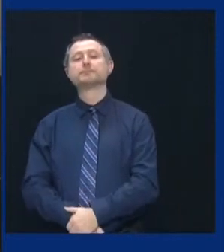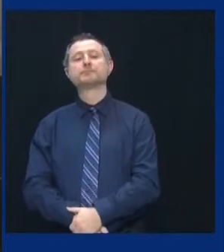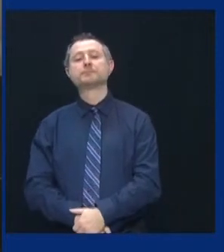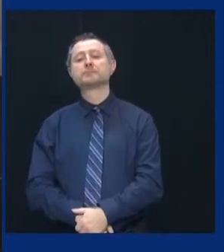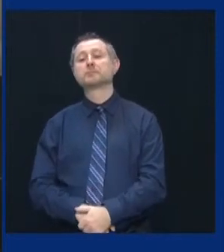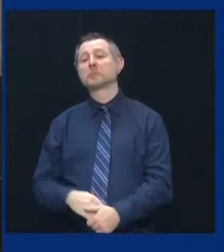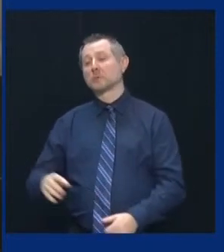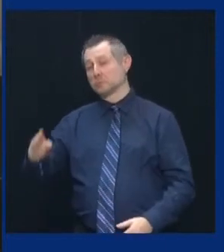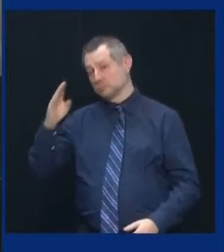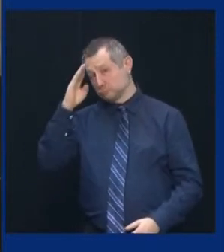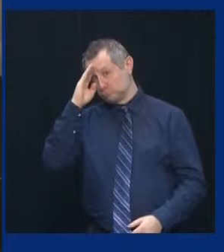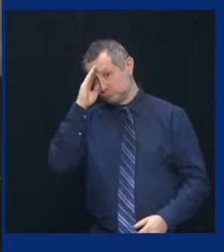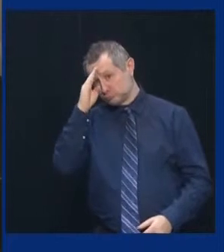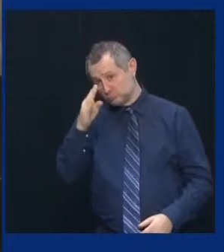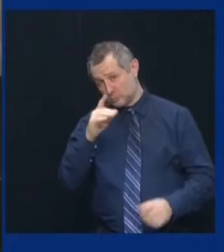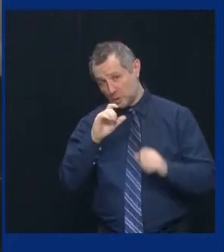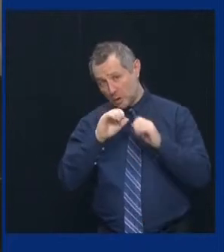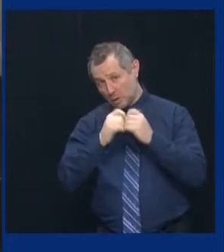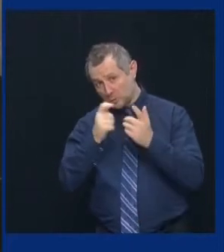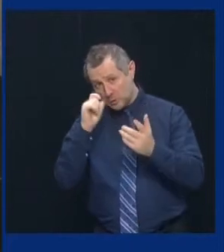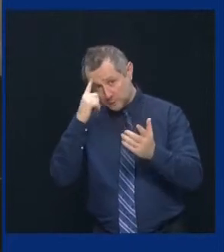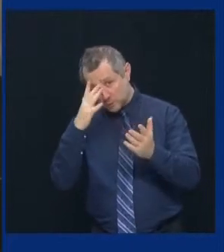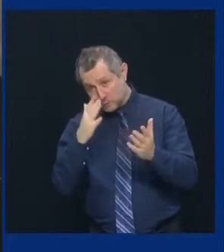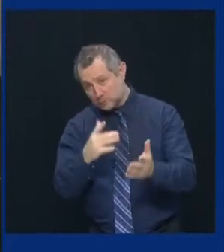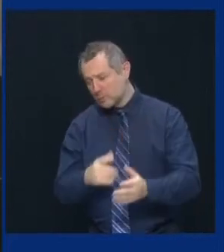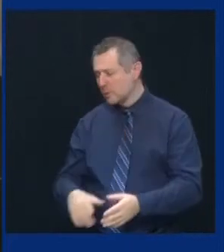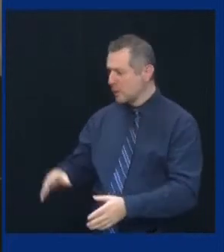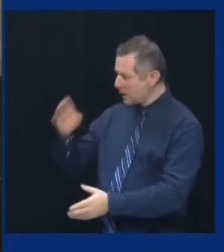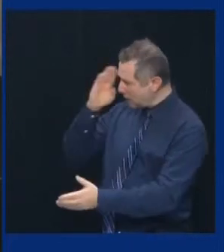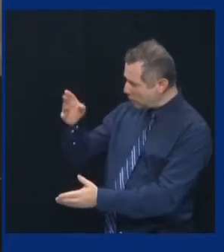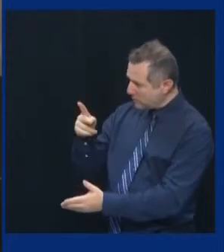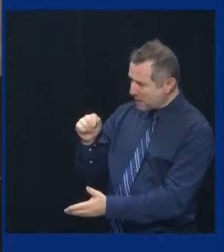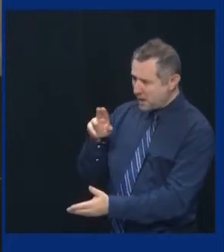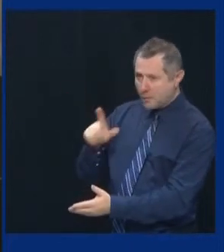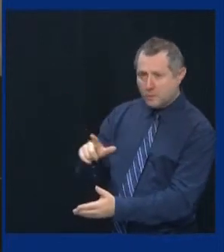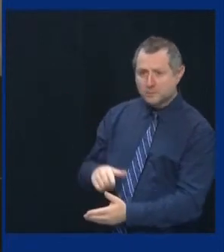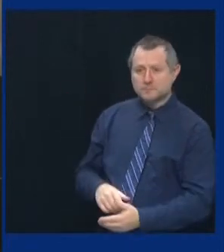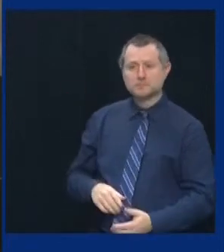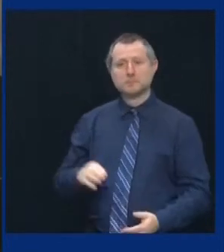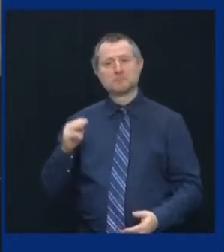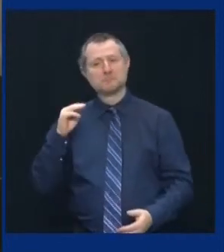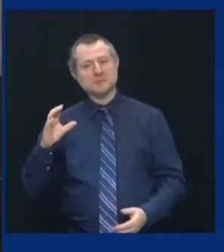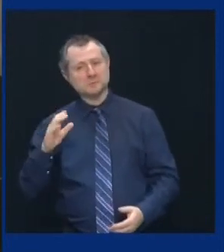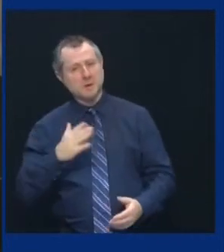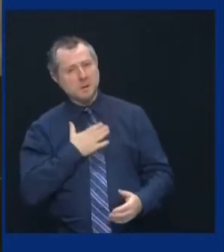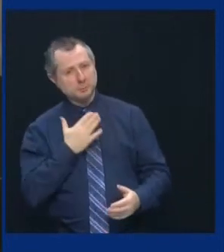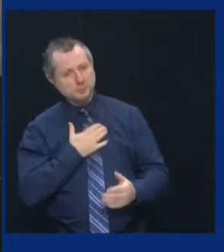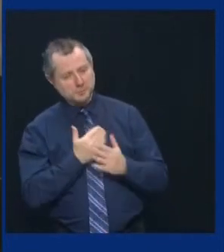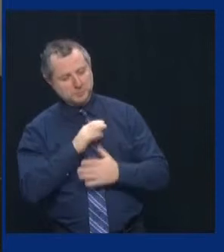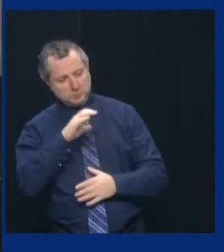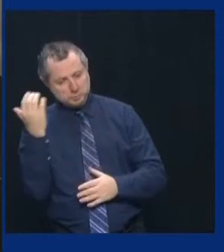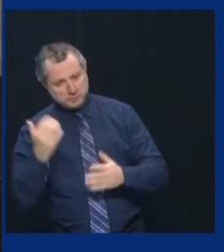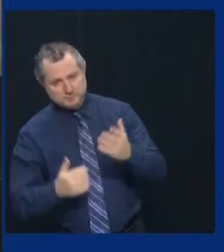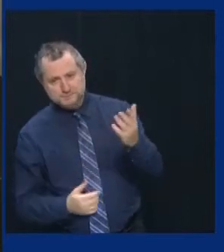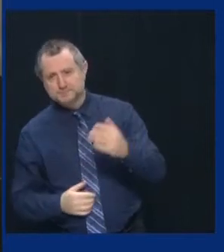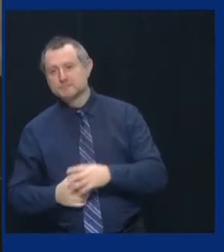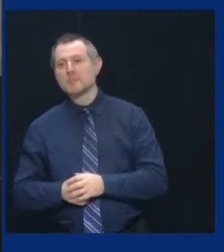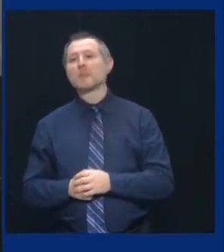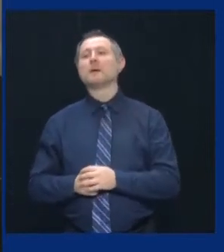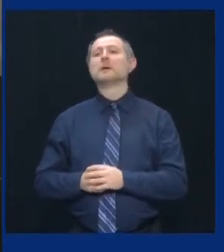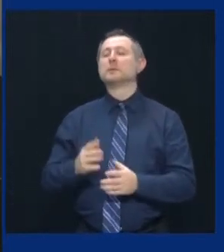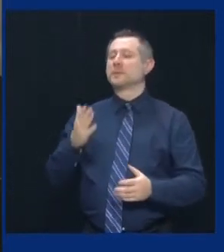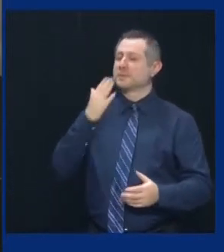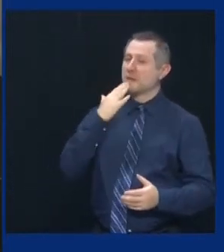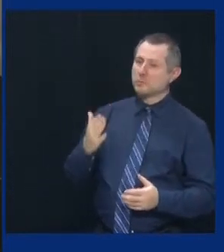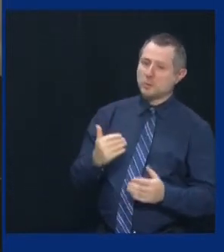Greetings. How you doing, Governor? Hey, Carl. Merry Christmas. Happy New Year. Merry Christmas. Happy New